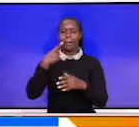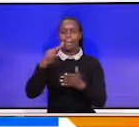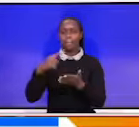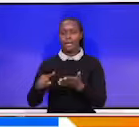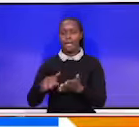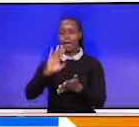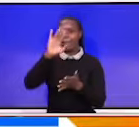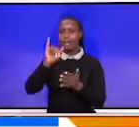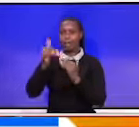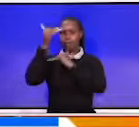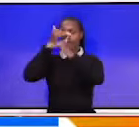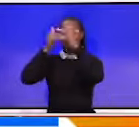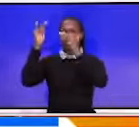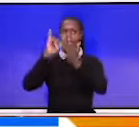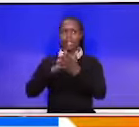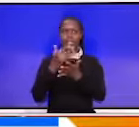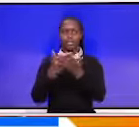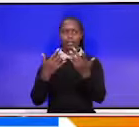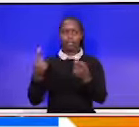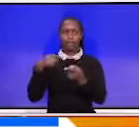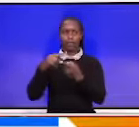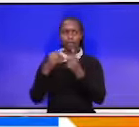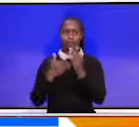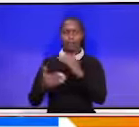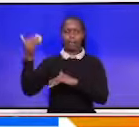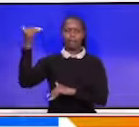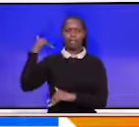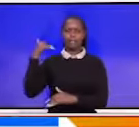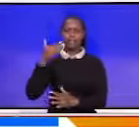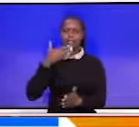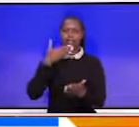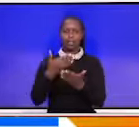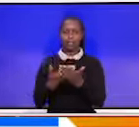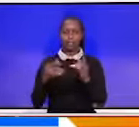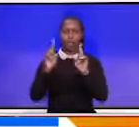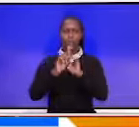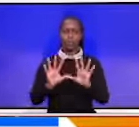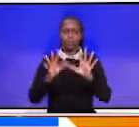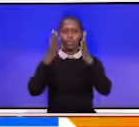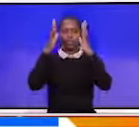is a thing of the past. So congratulations, Honorable Kajuju.